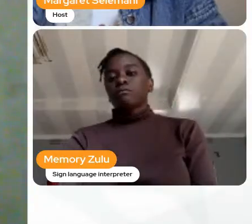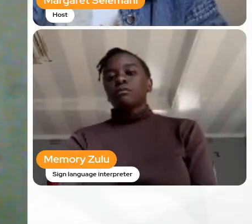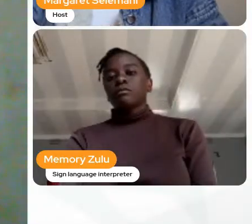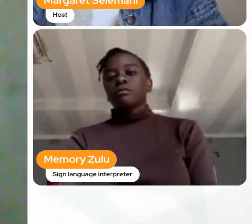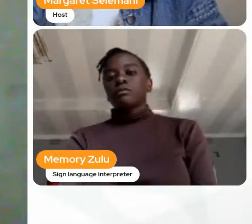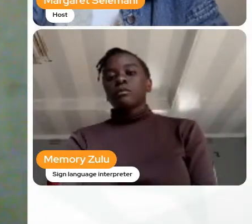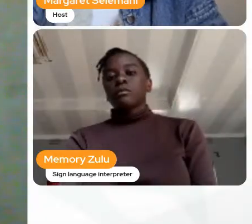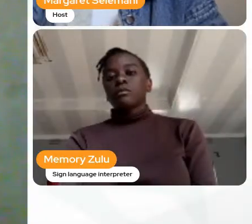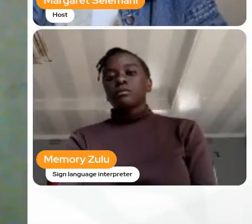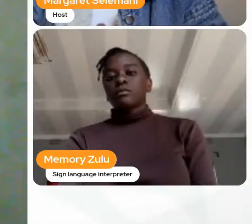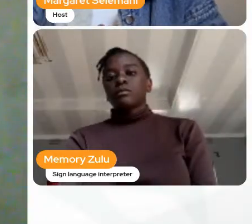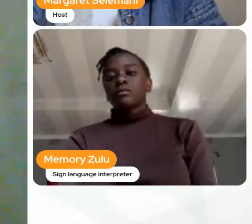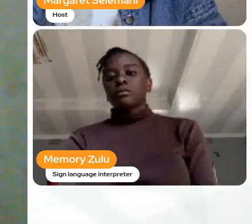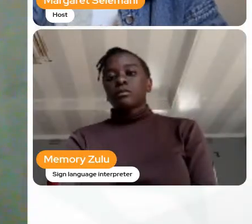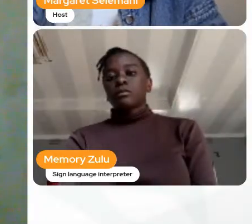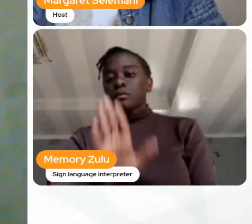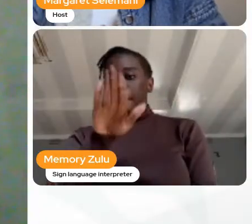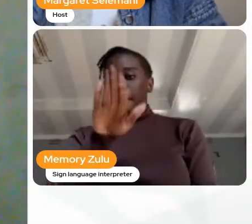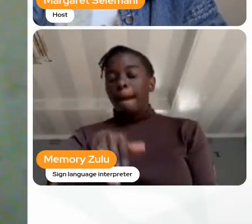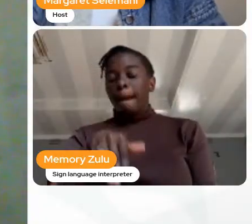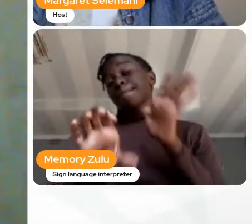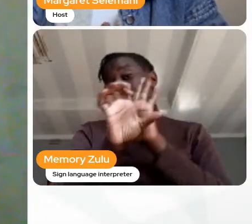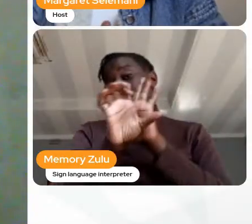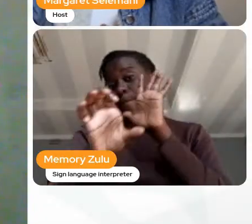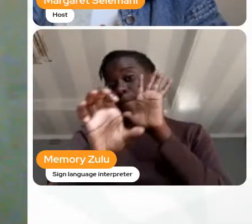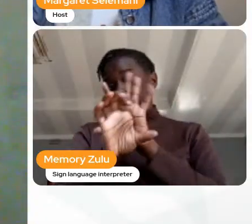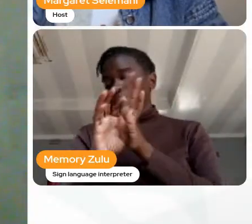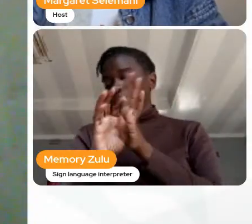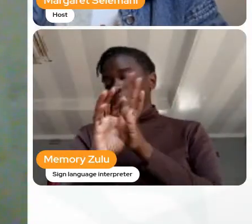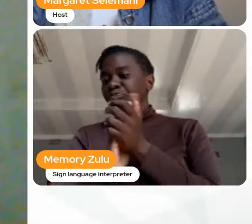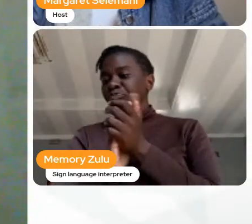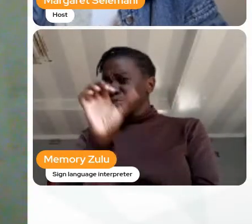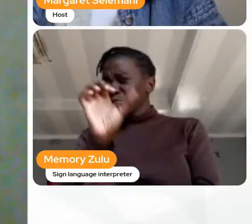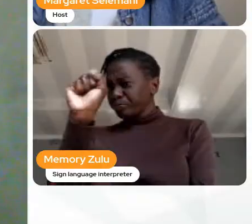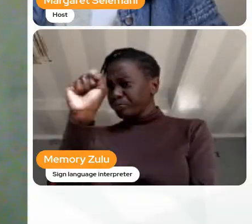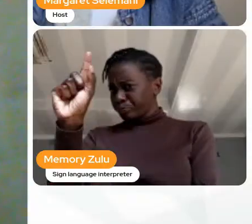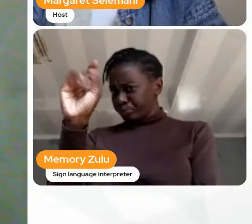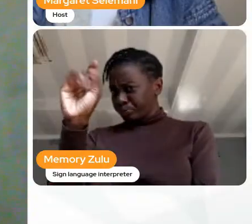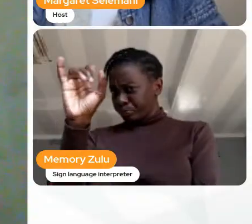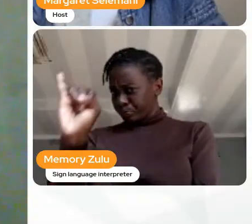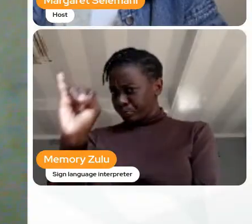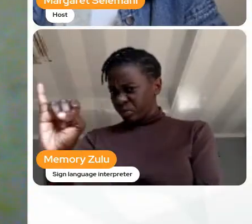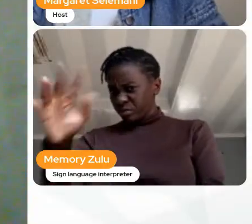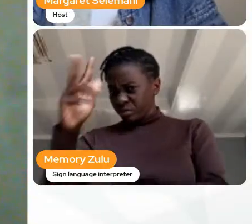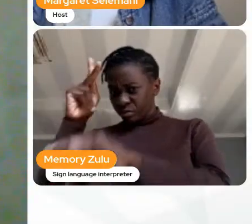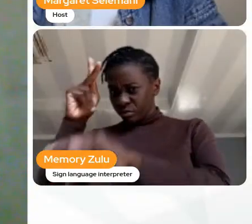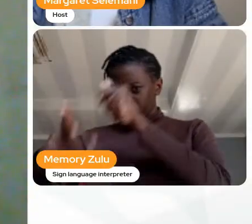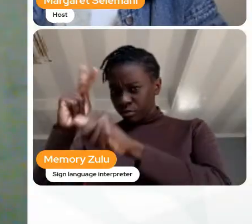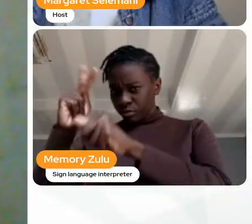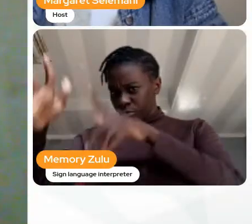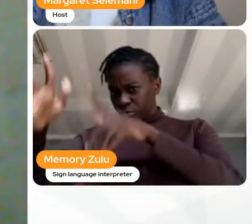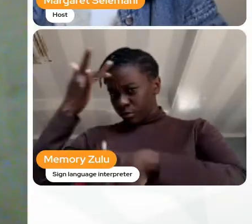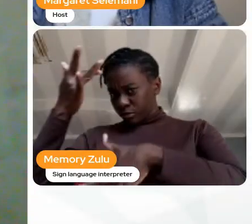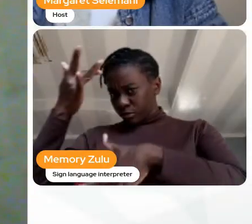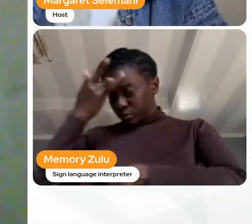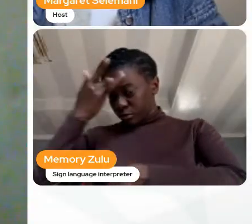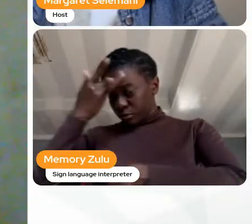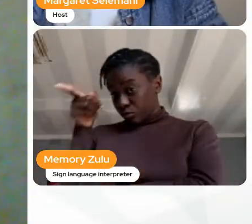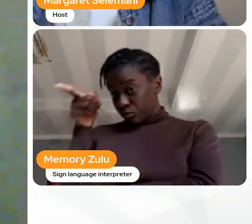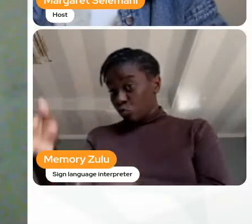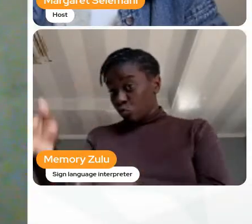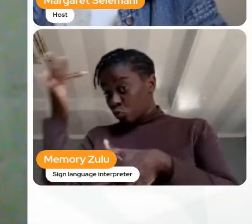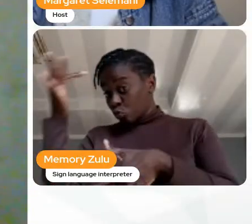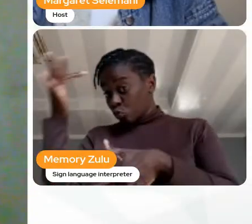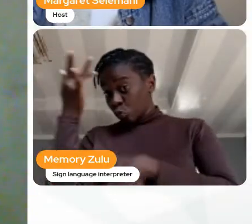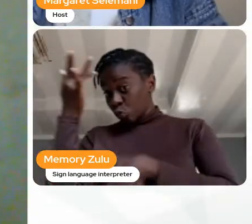presents with a discharge. So you're going to see, to say what will happen is that, for instance, you've got